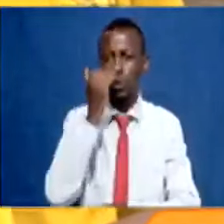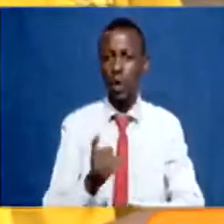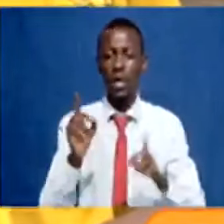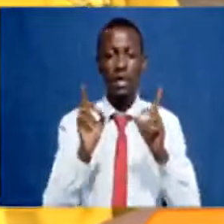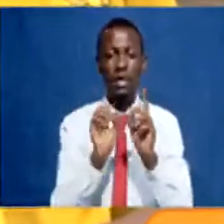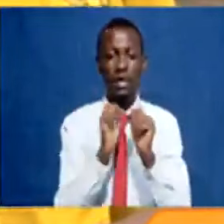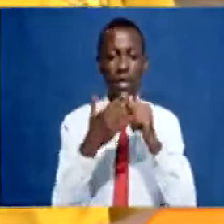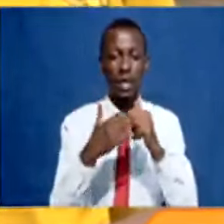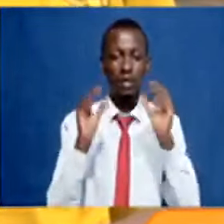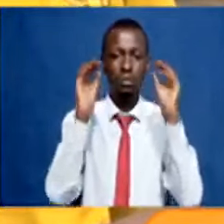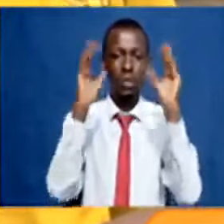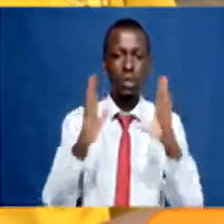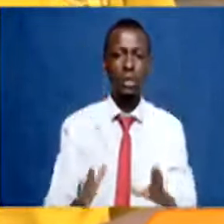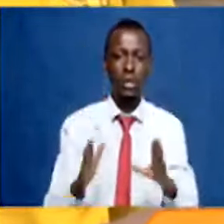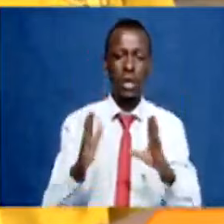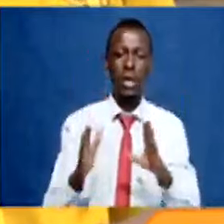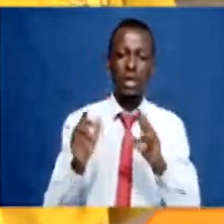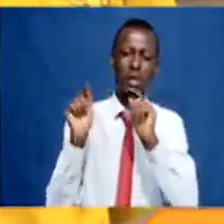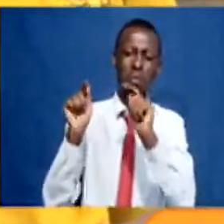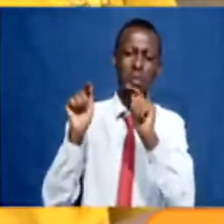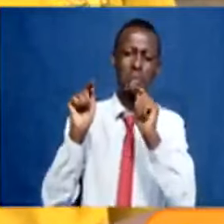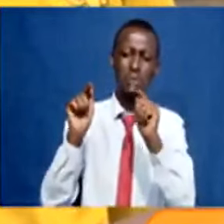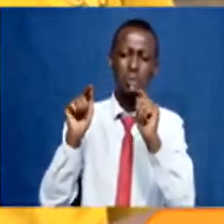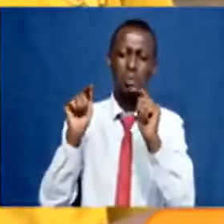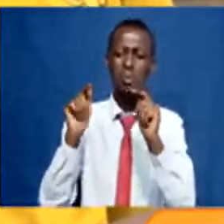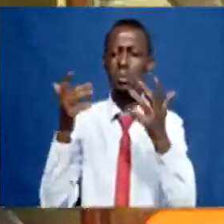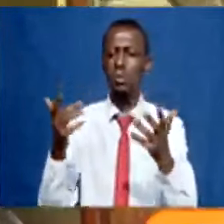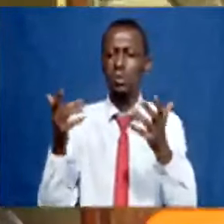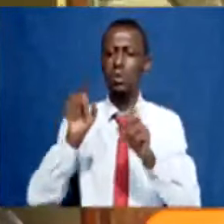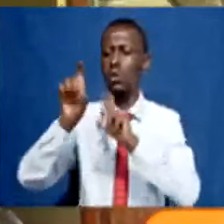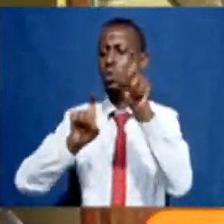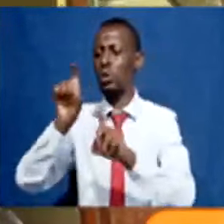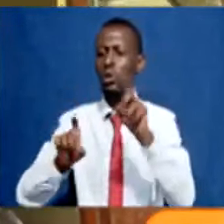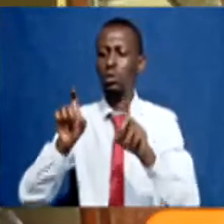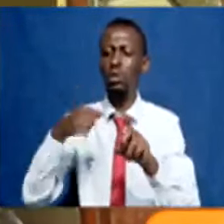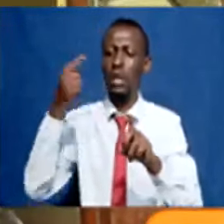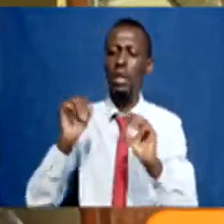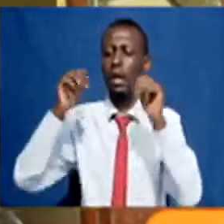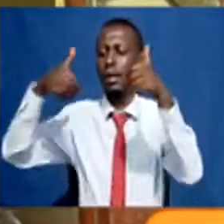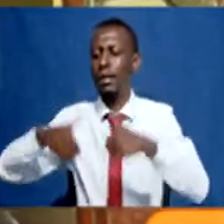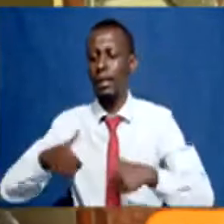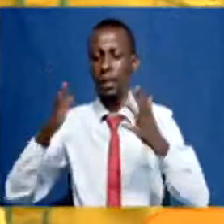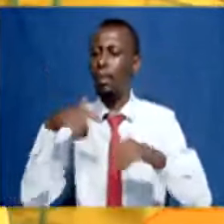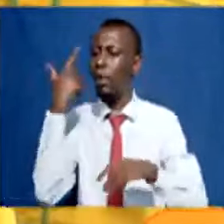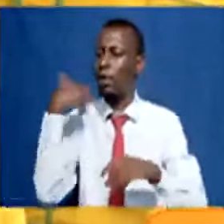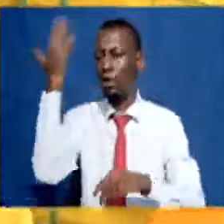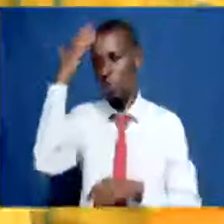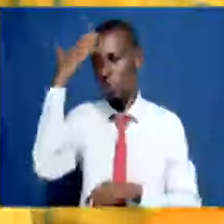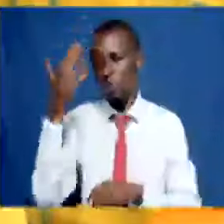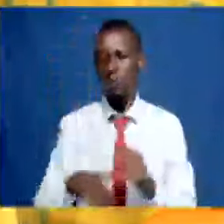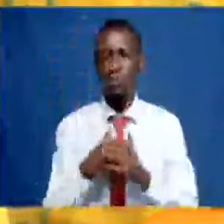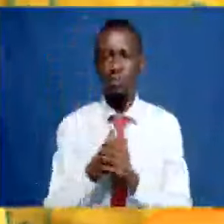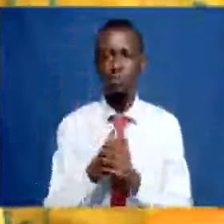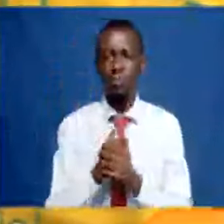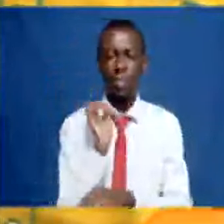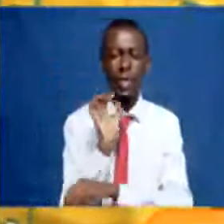the teachers were threatened, they were made to kneel, they were grilled by people whom they know. We have advised very